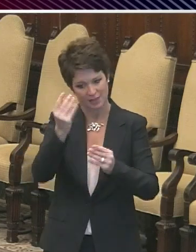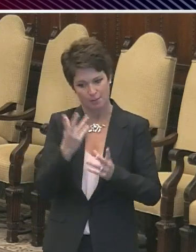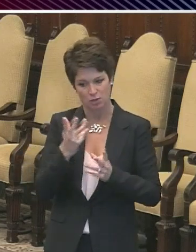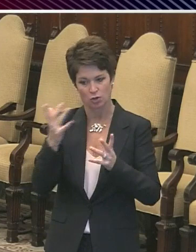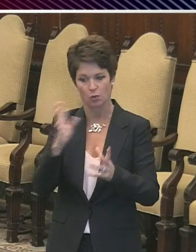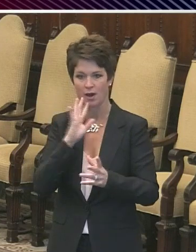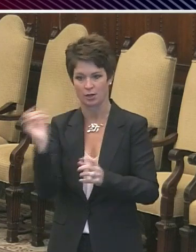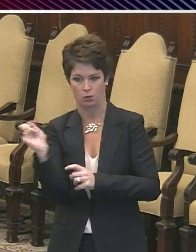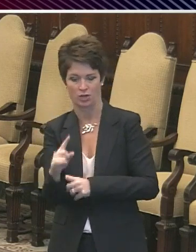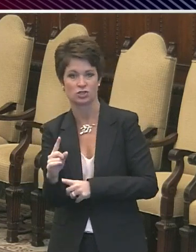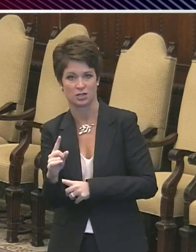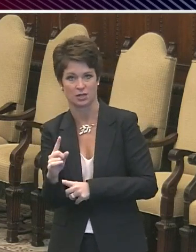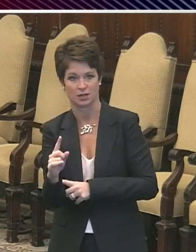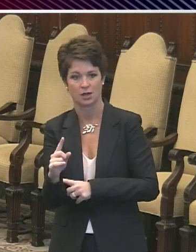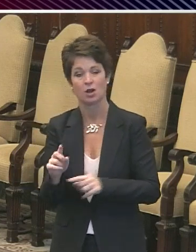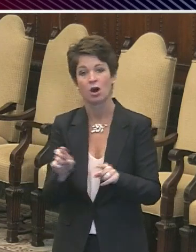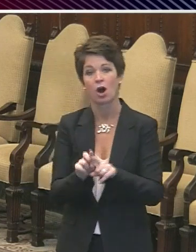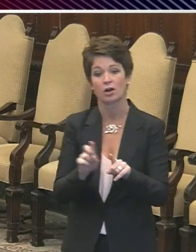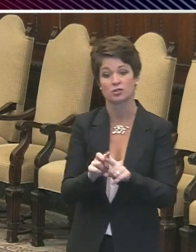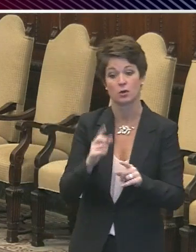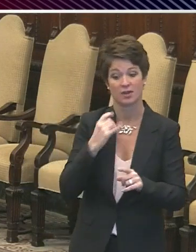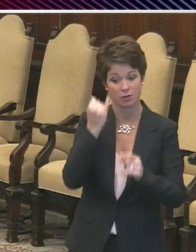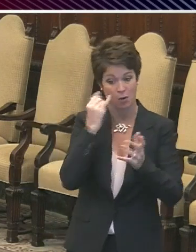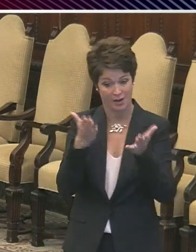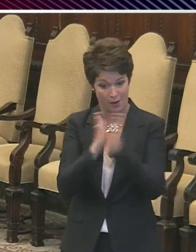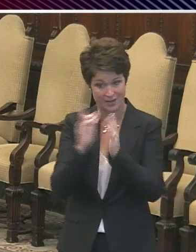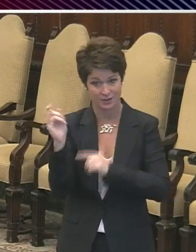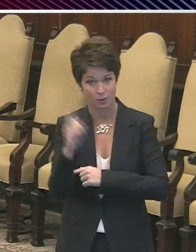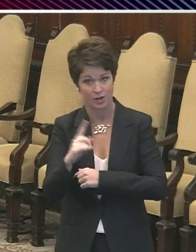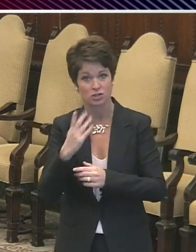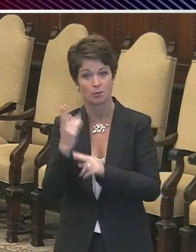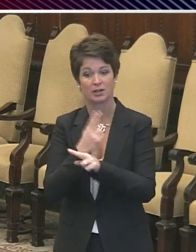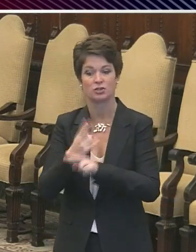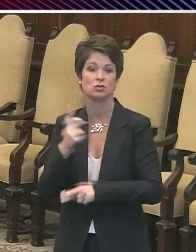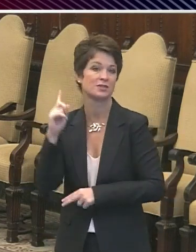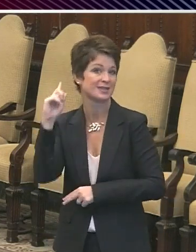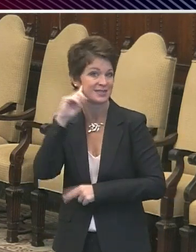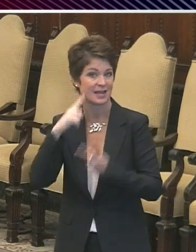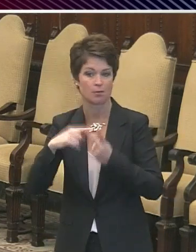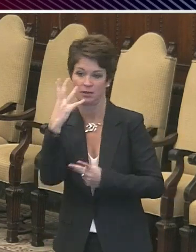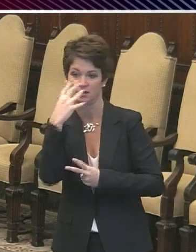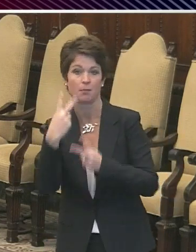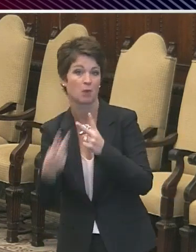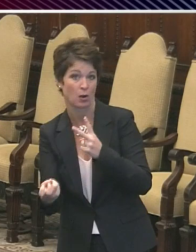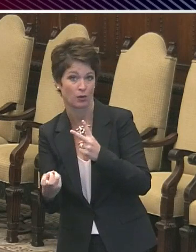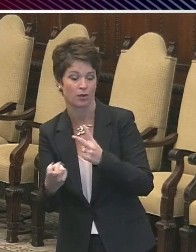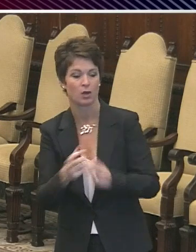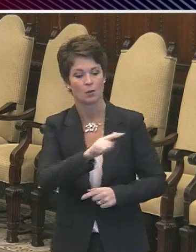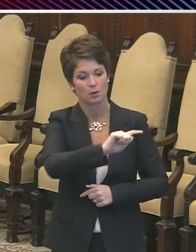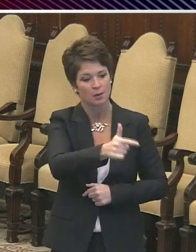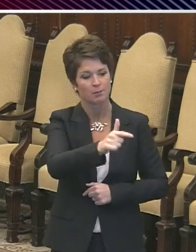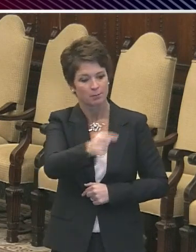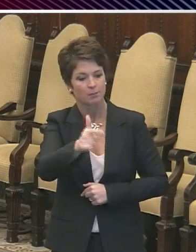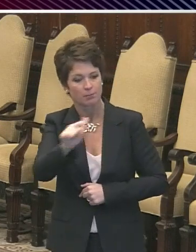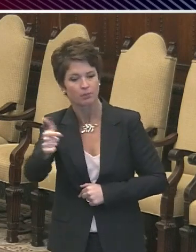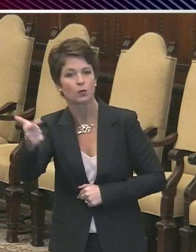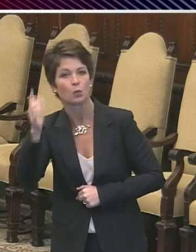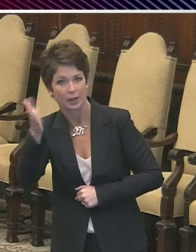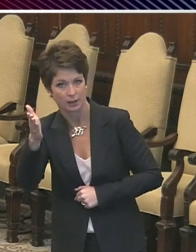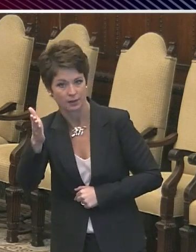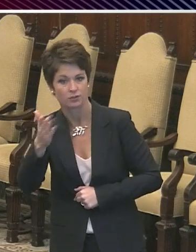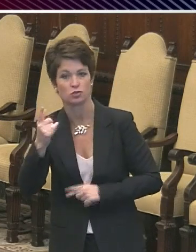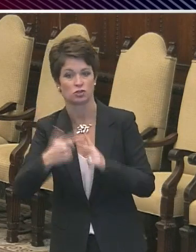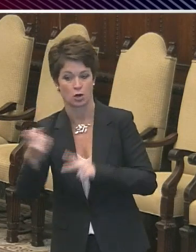your video to ask the question if you are able. We will now unmute reporters one by one to ask their